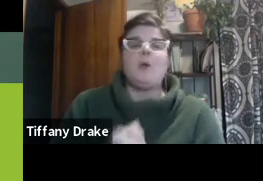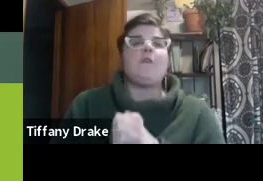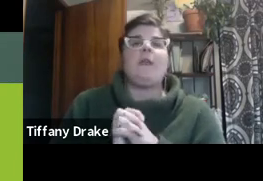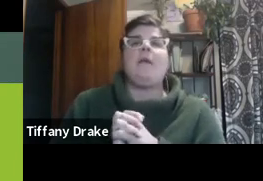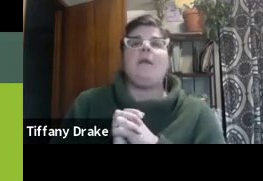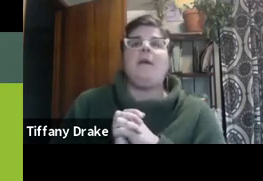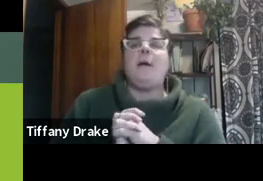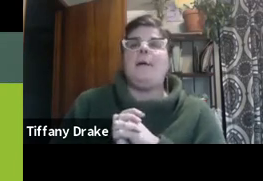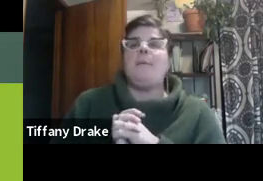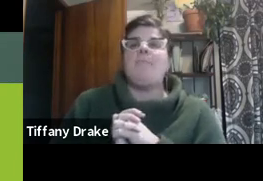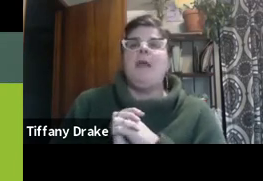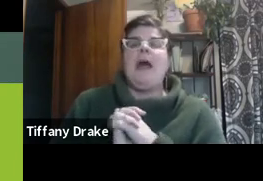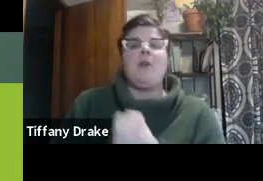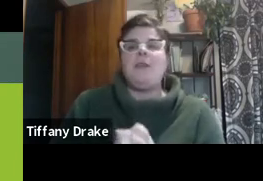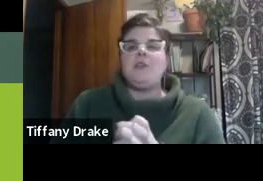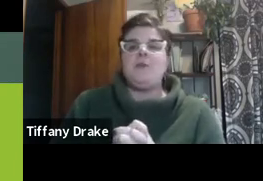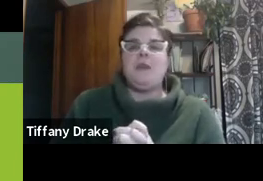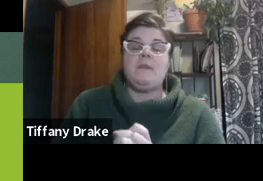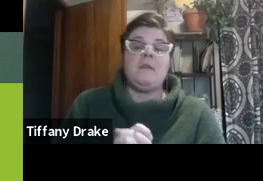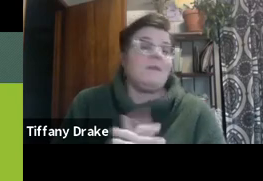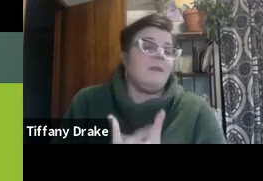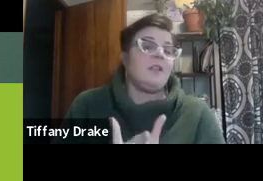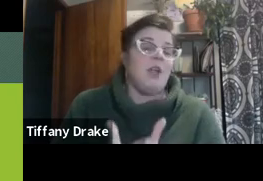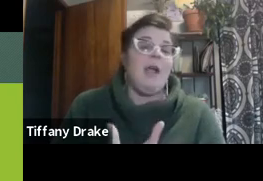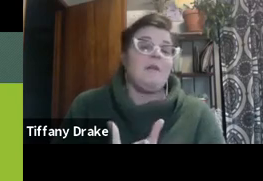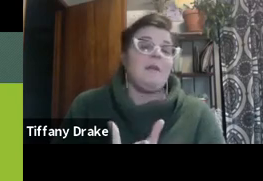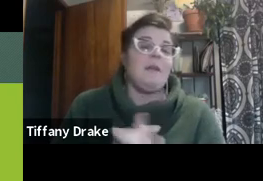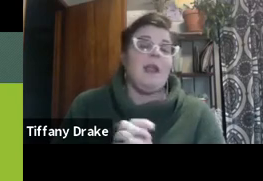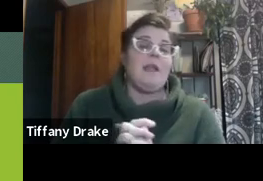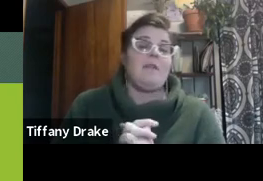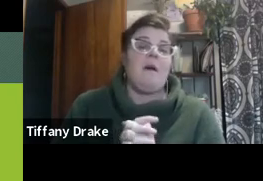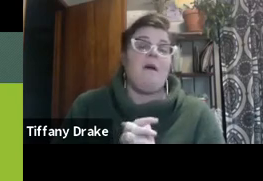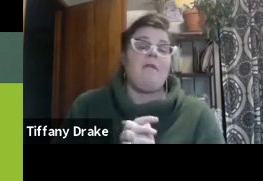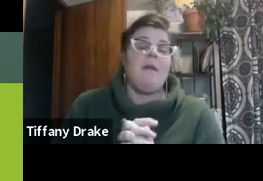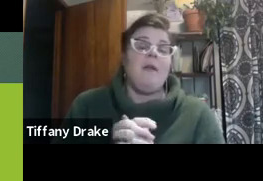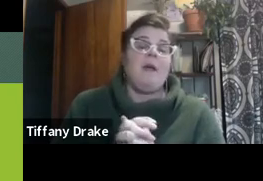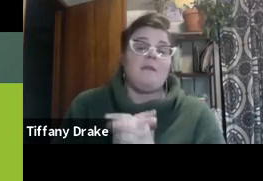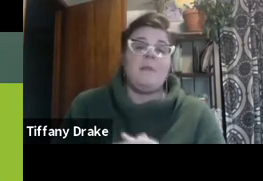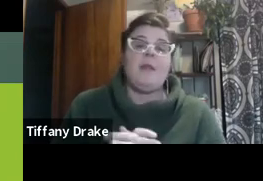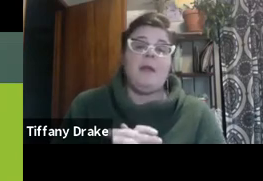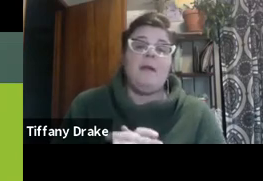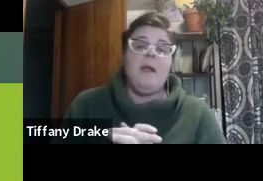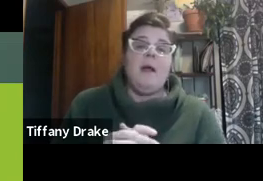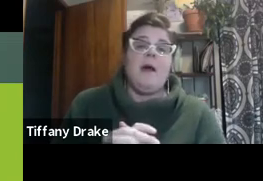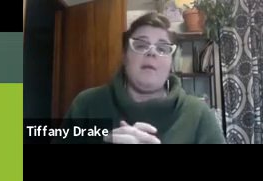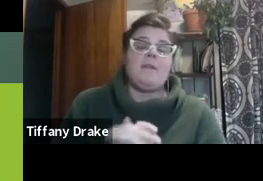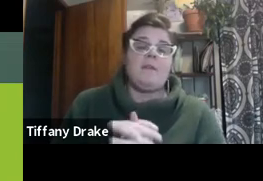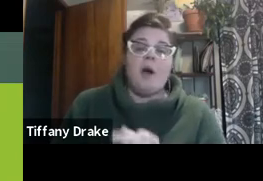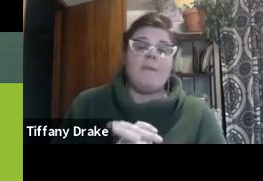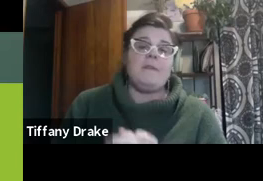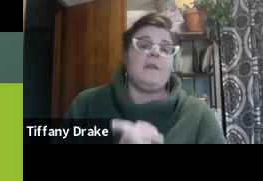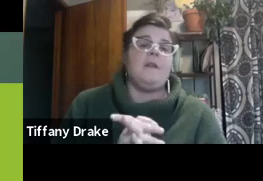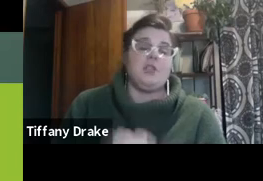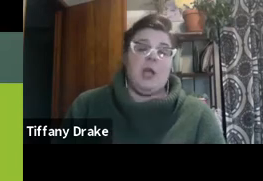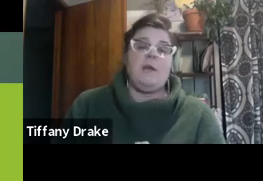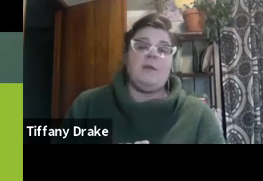awful person. How could they do this? This is still a child. In the case of a sibling, this is